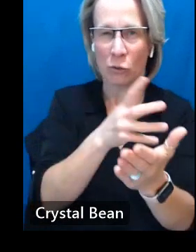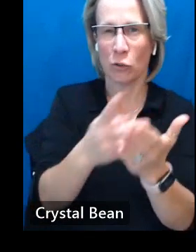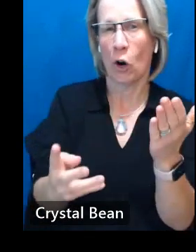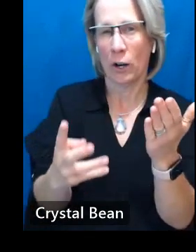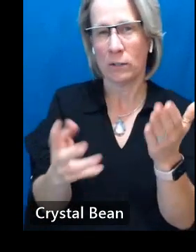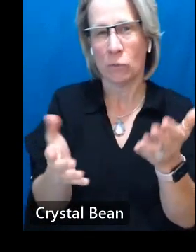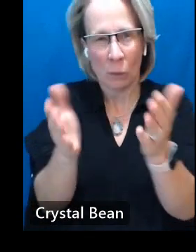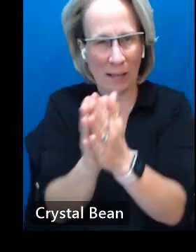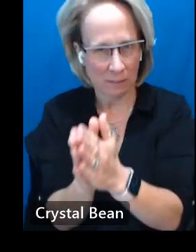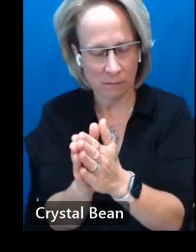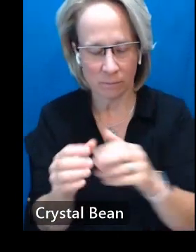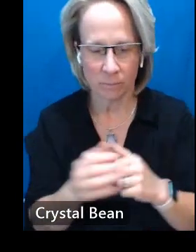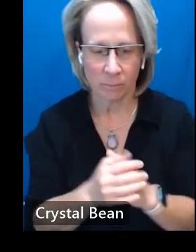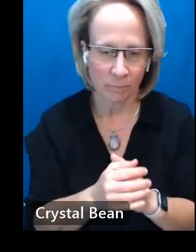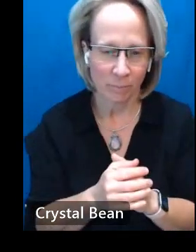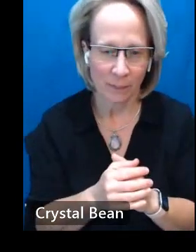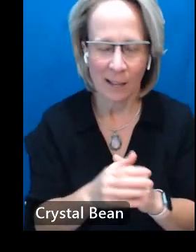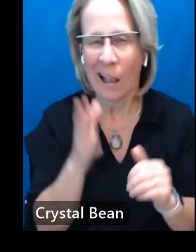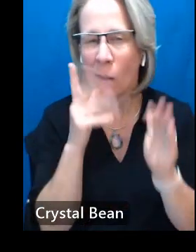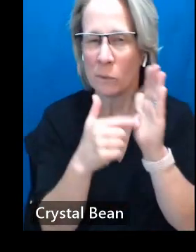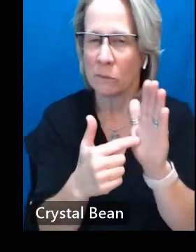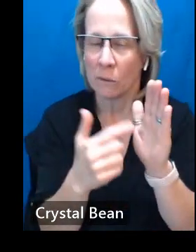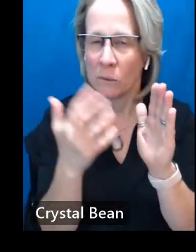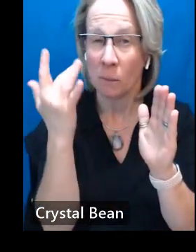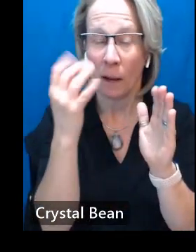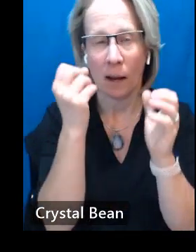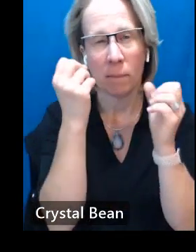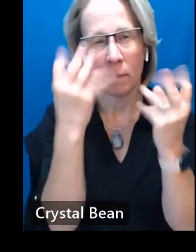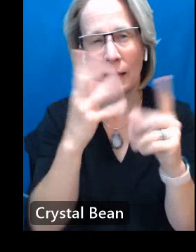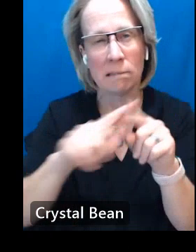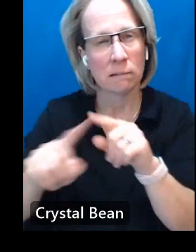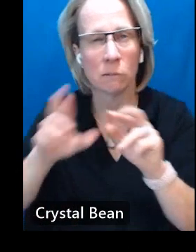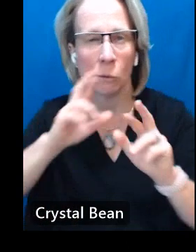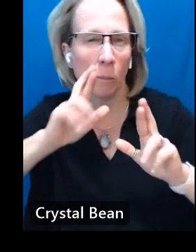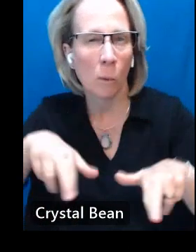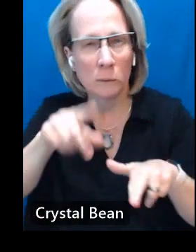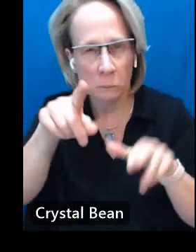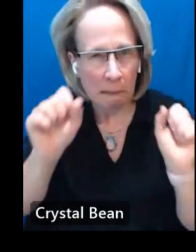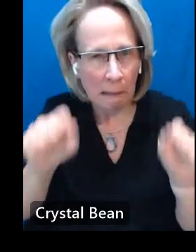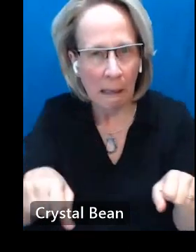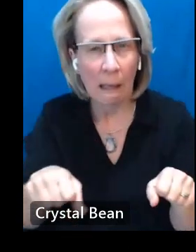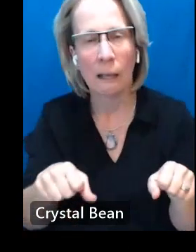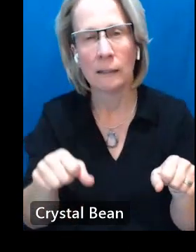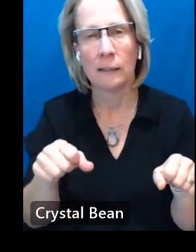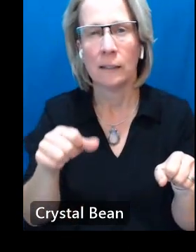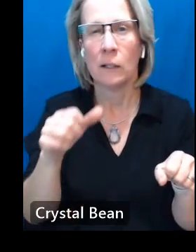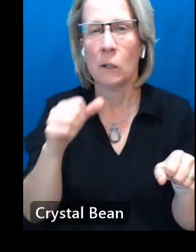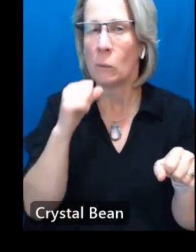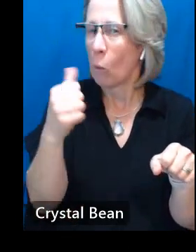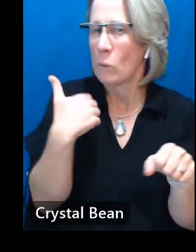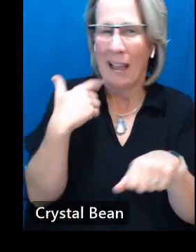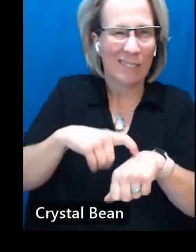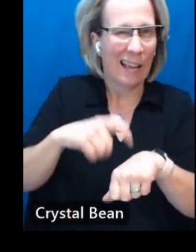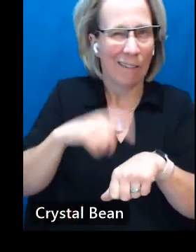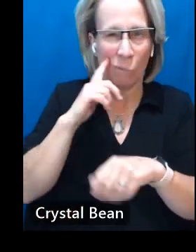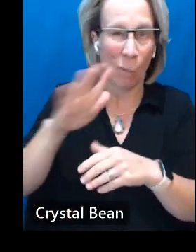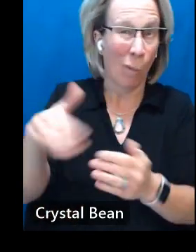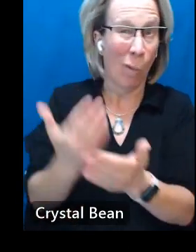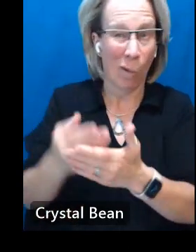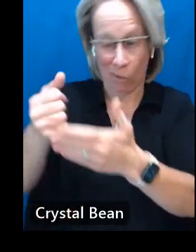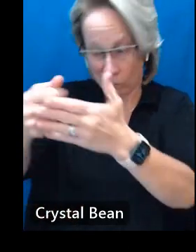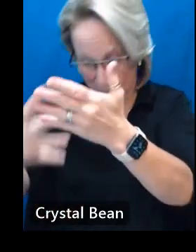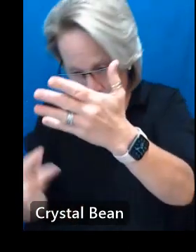few, there's many different reports and inquiries that you can do and share. We don't have time to go over all of them, right? But I'll show you a few that I